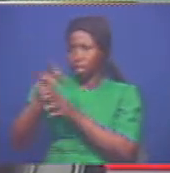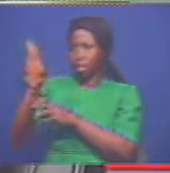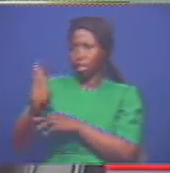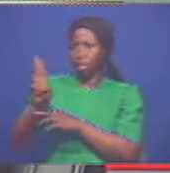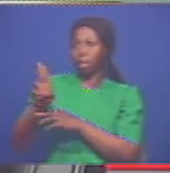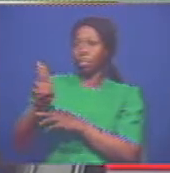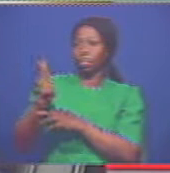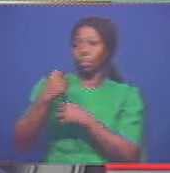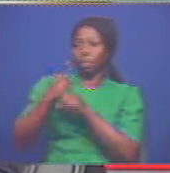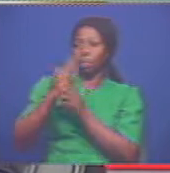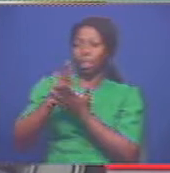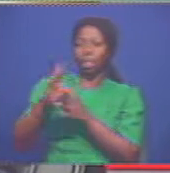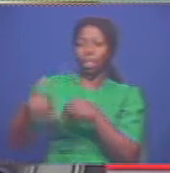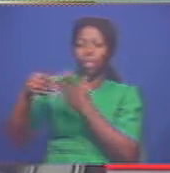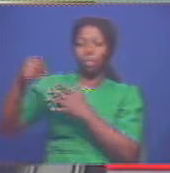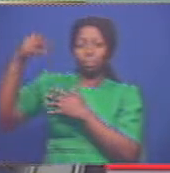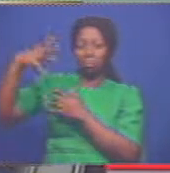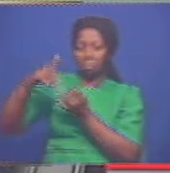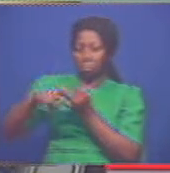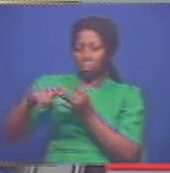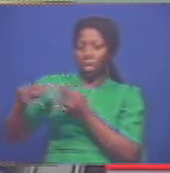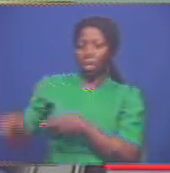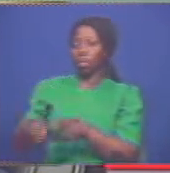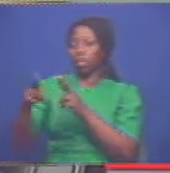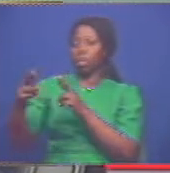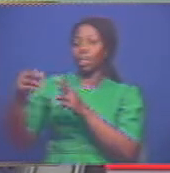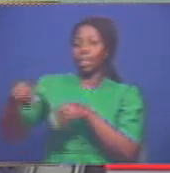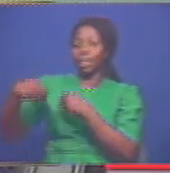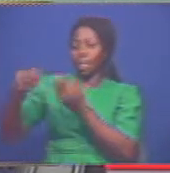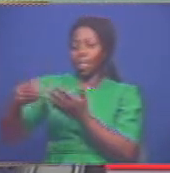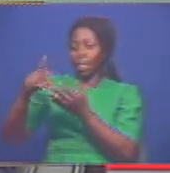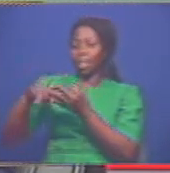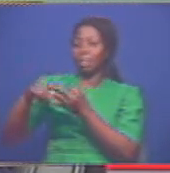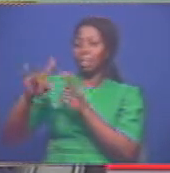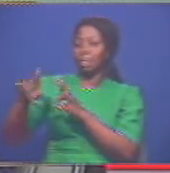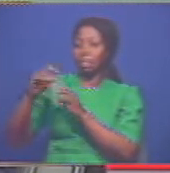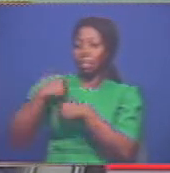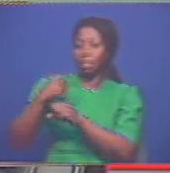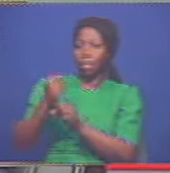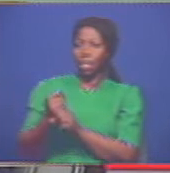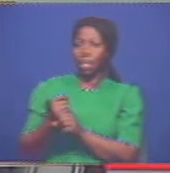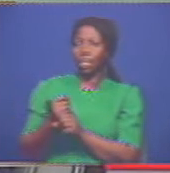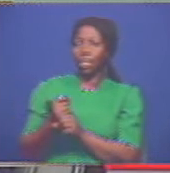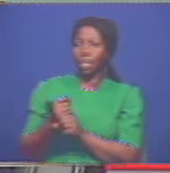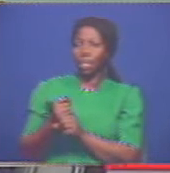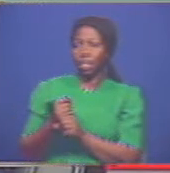is provided, infrastructure is provided, and three, to crown